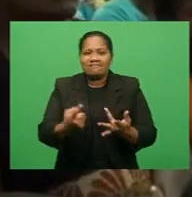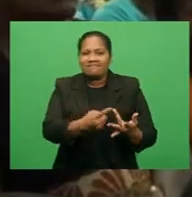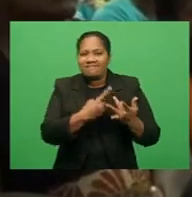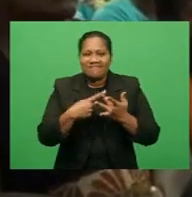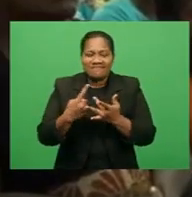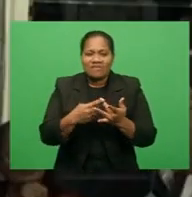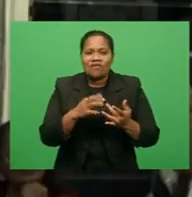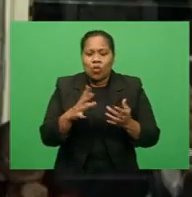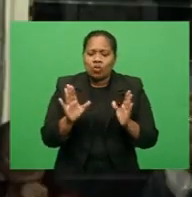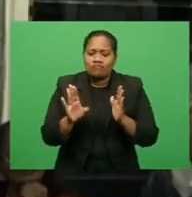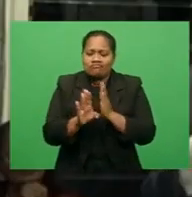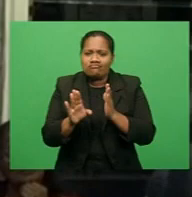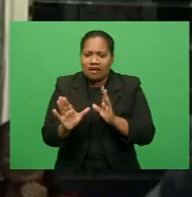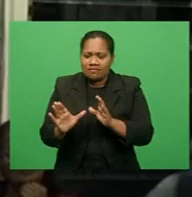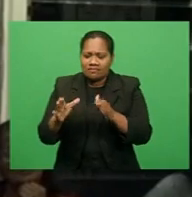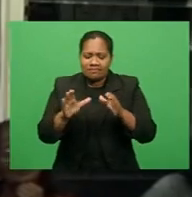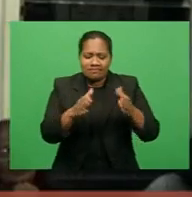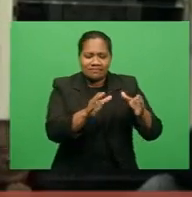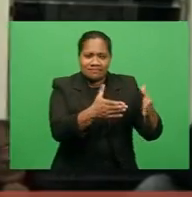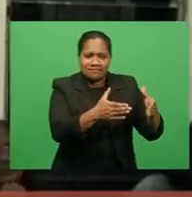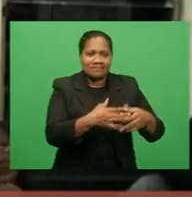private sector. If you look at the